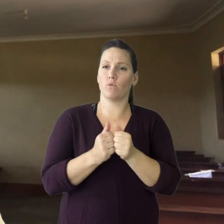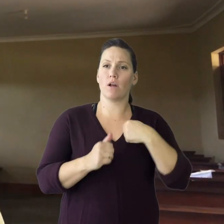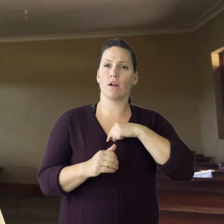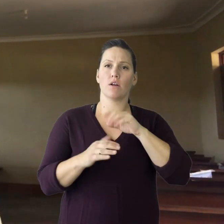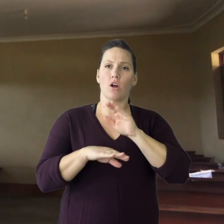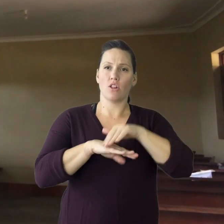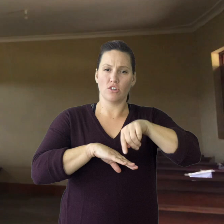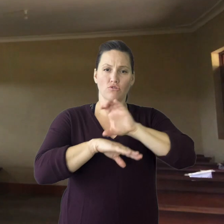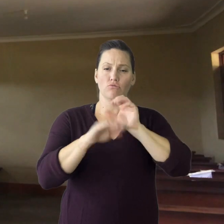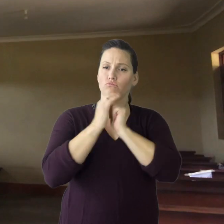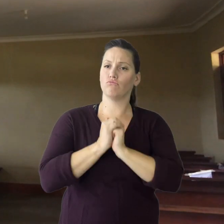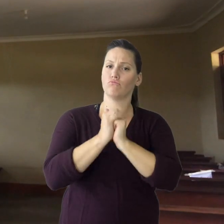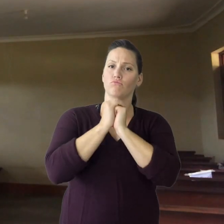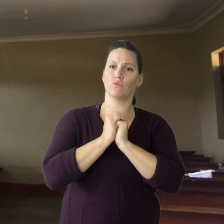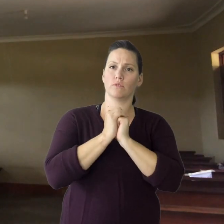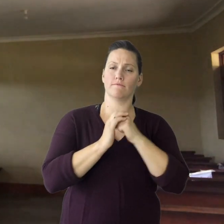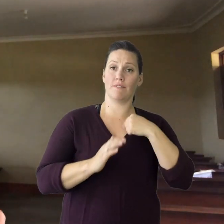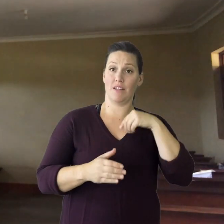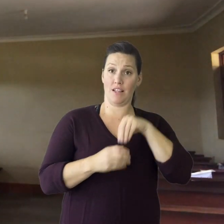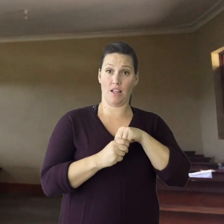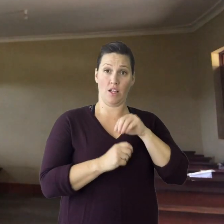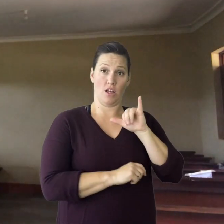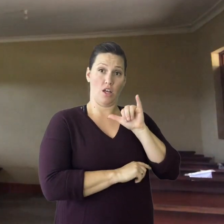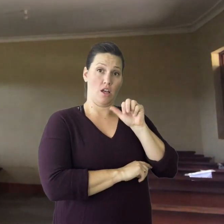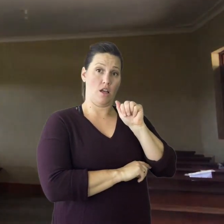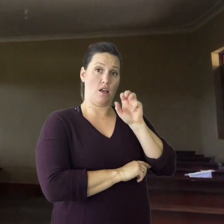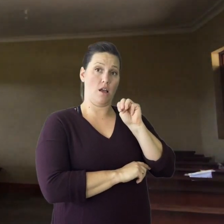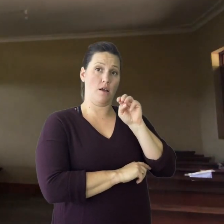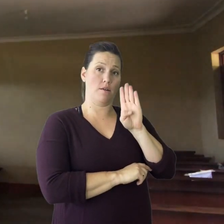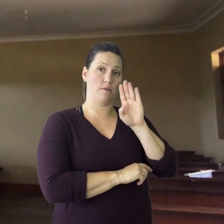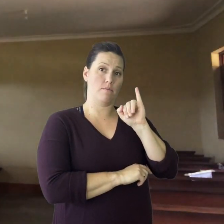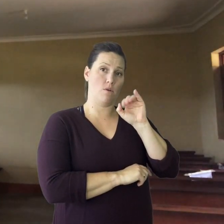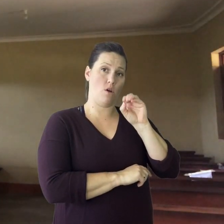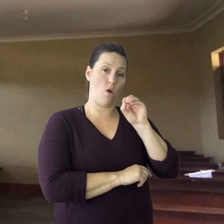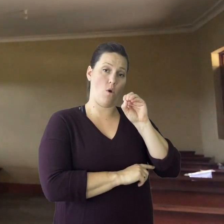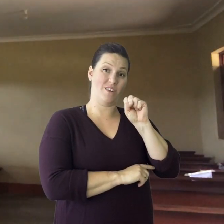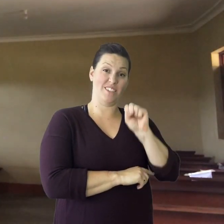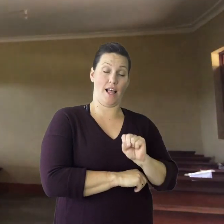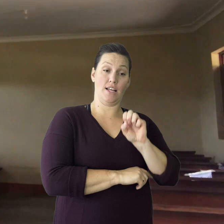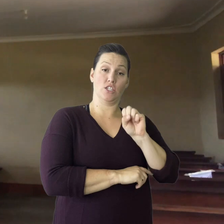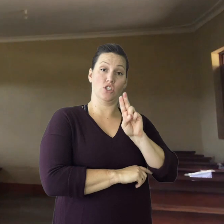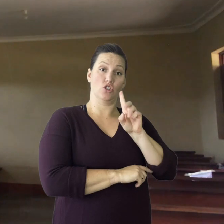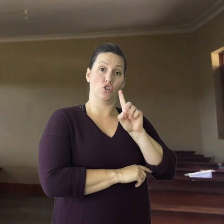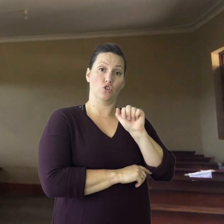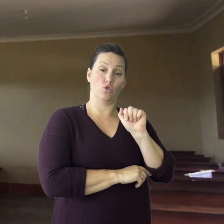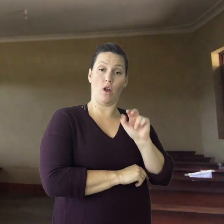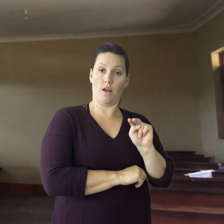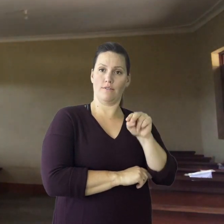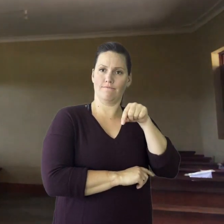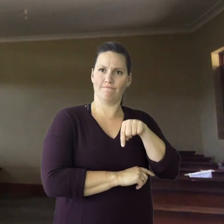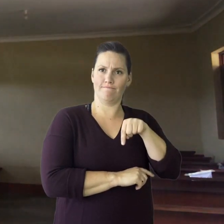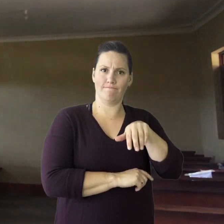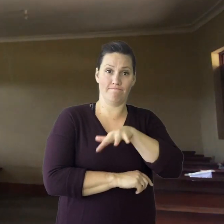I am in Yambeil, South Sudan. This is the classroom of the Concordia Lutheran Institute for the